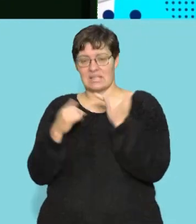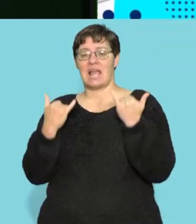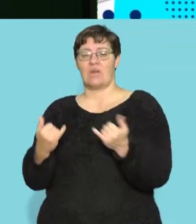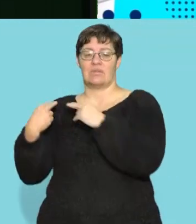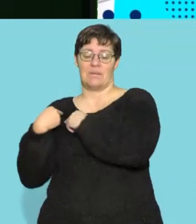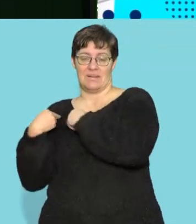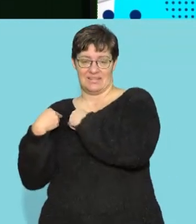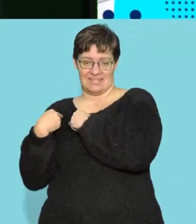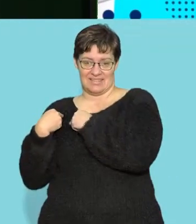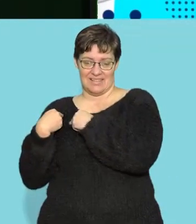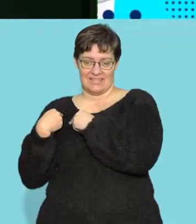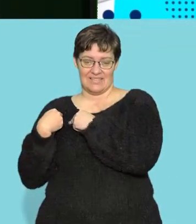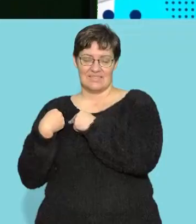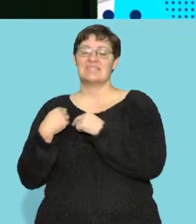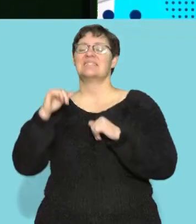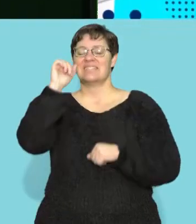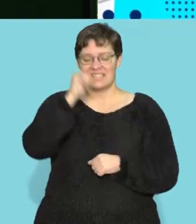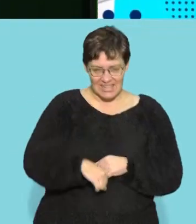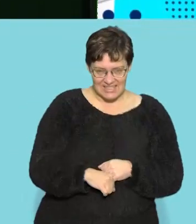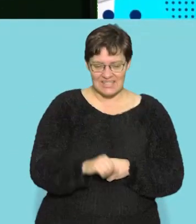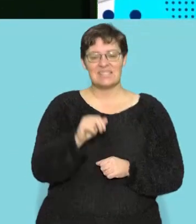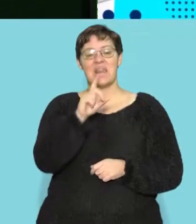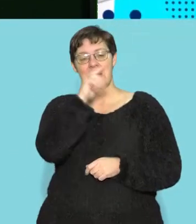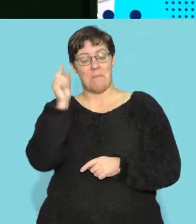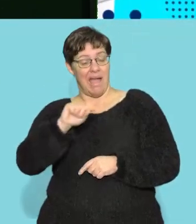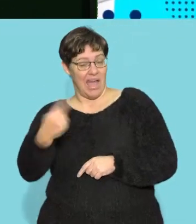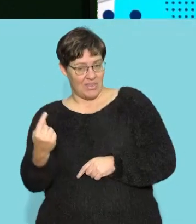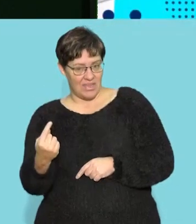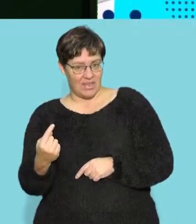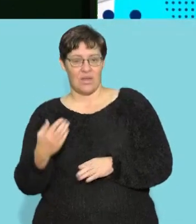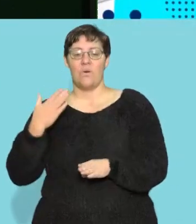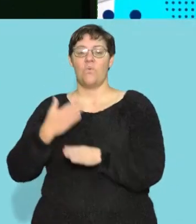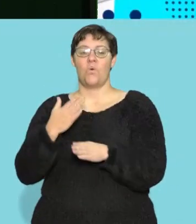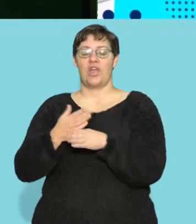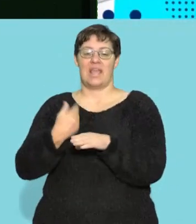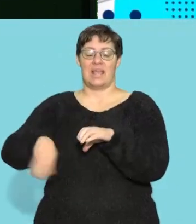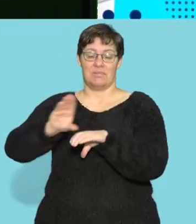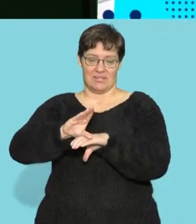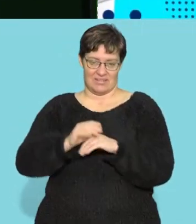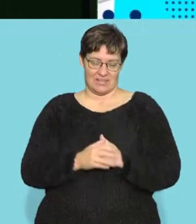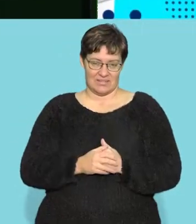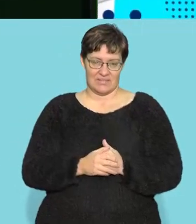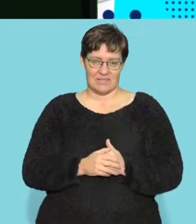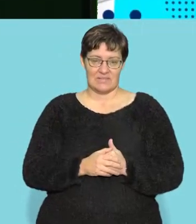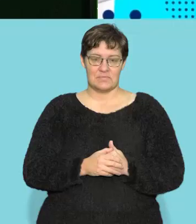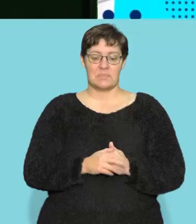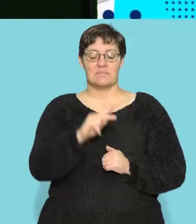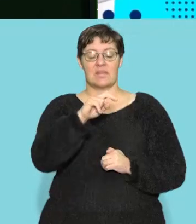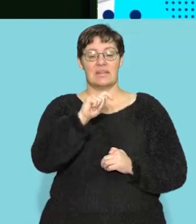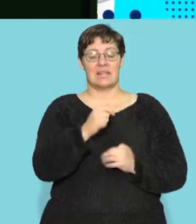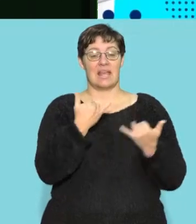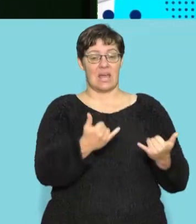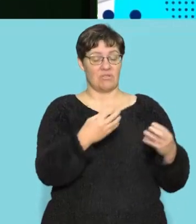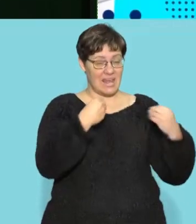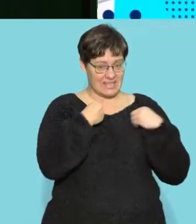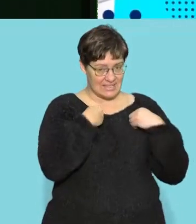And yes, it's also referred to as your working capital. So therefore, net current assets,